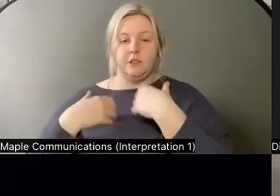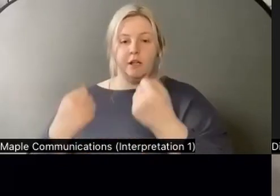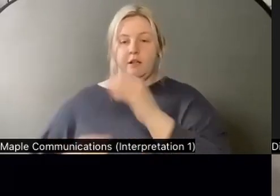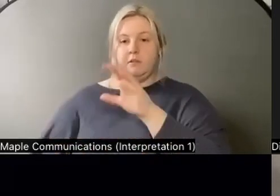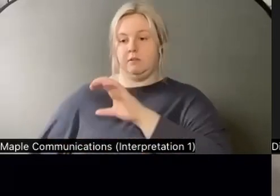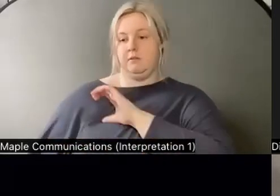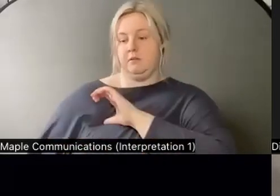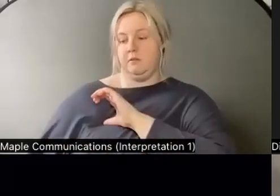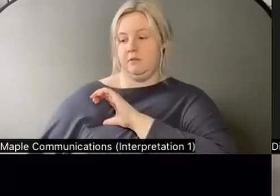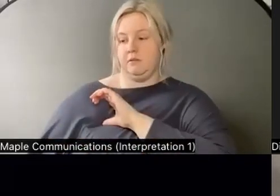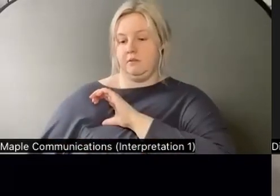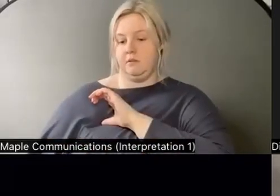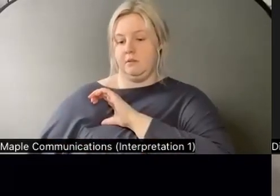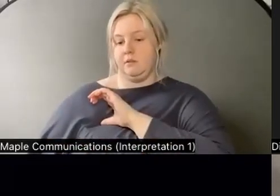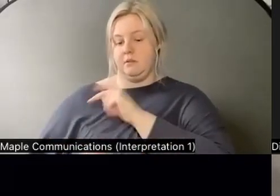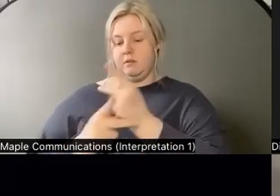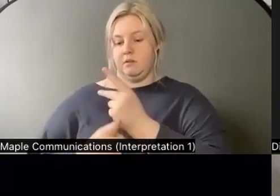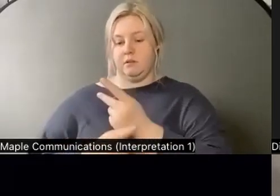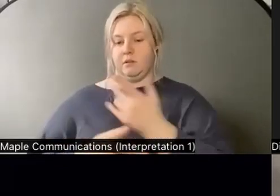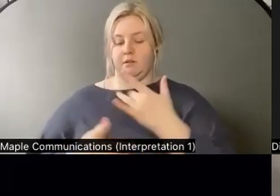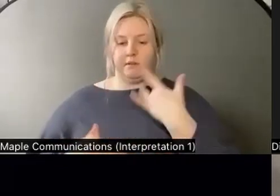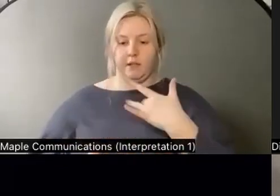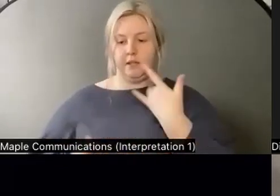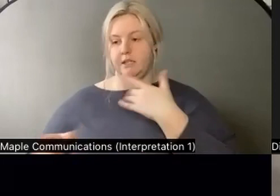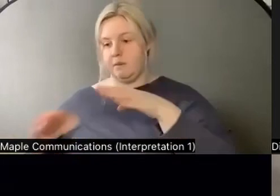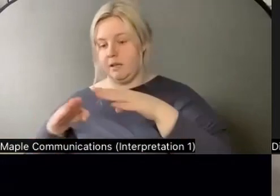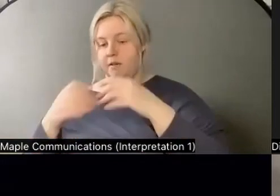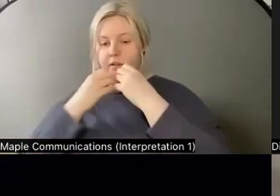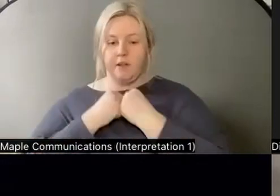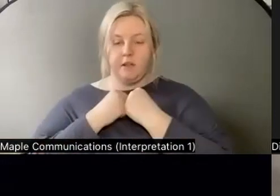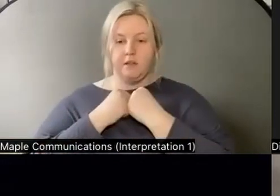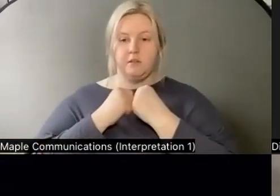comprising those feelings, values, and behaviors, e.g.